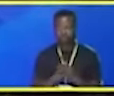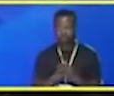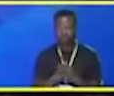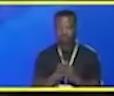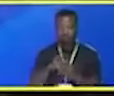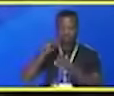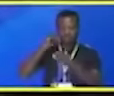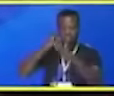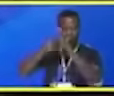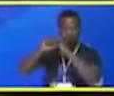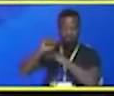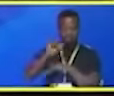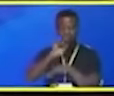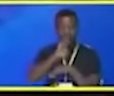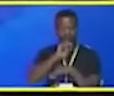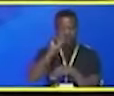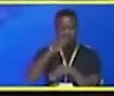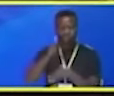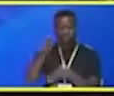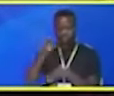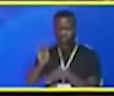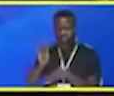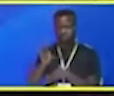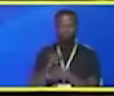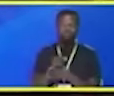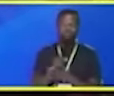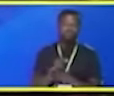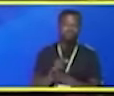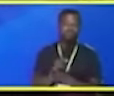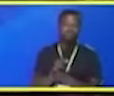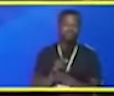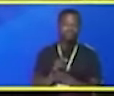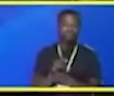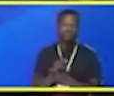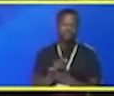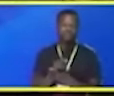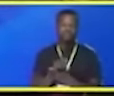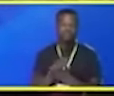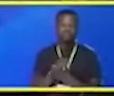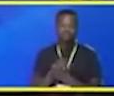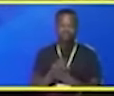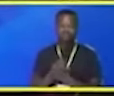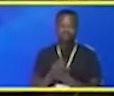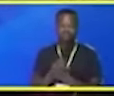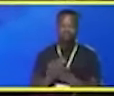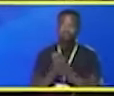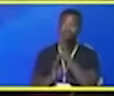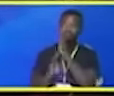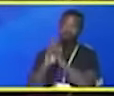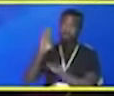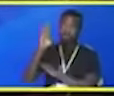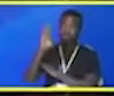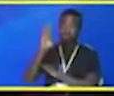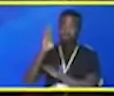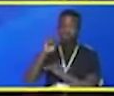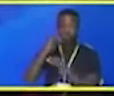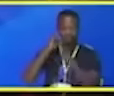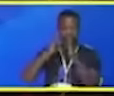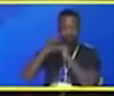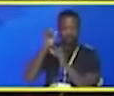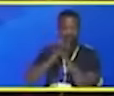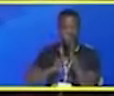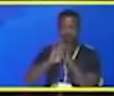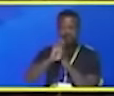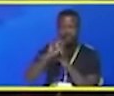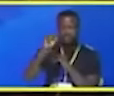Isaiah chapter 40 and verse 28. Let's see what we can do within the time that we have. Is God helping someone already? Isaiah 40 and